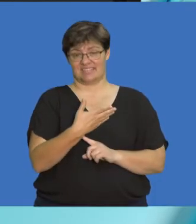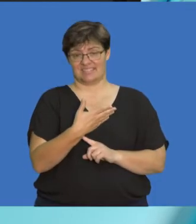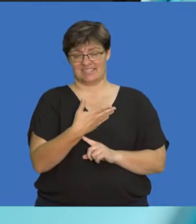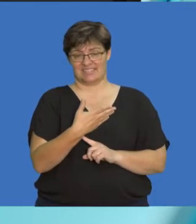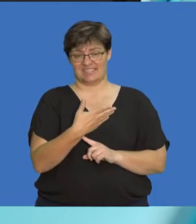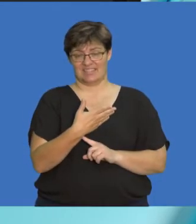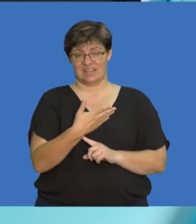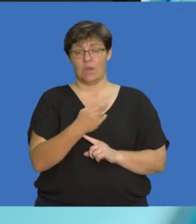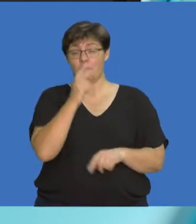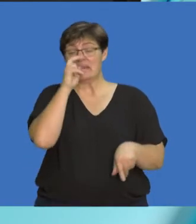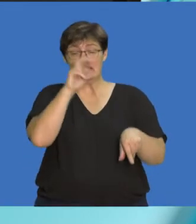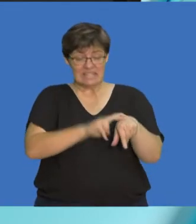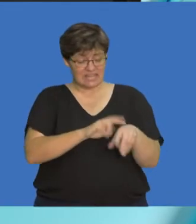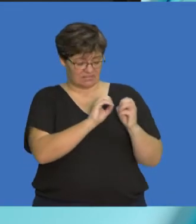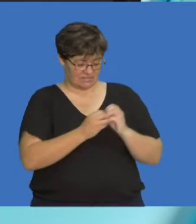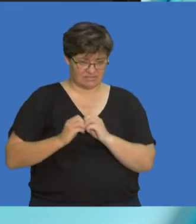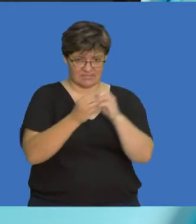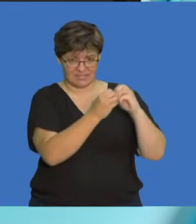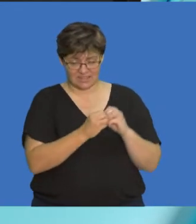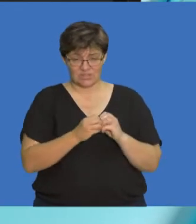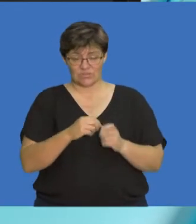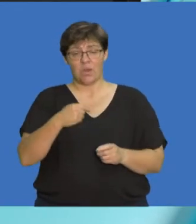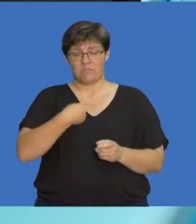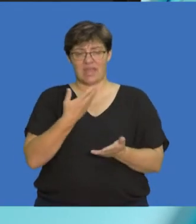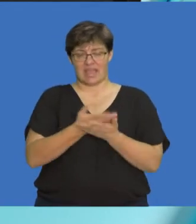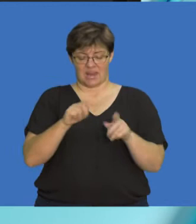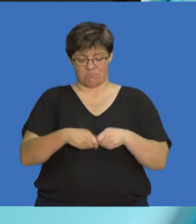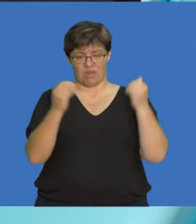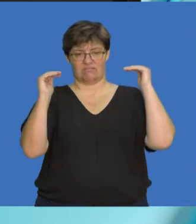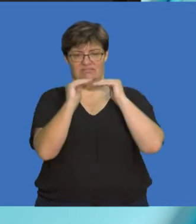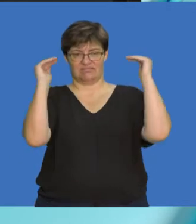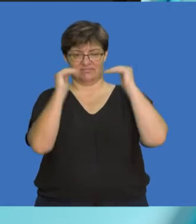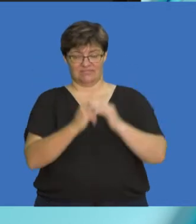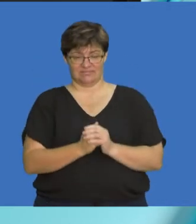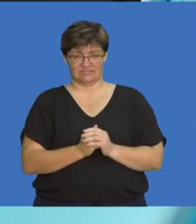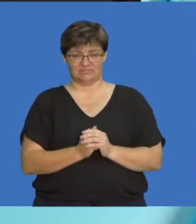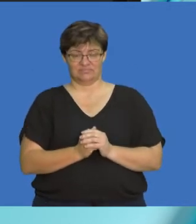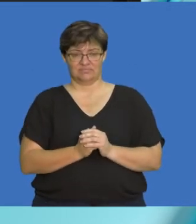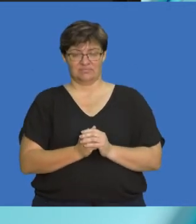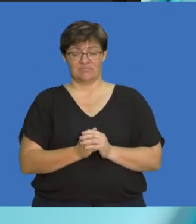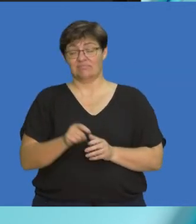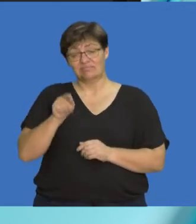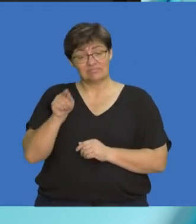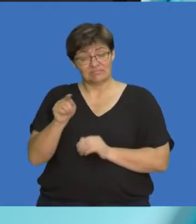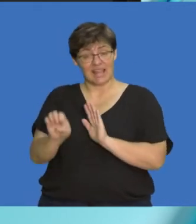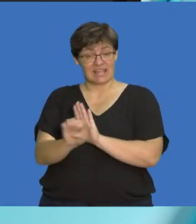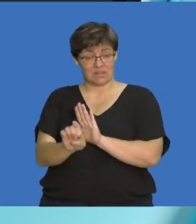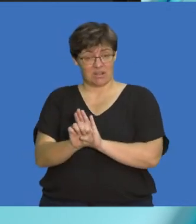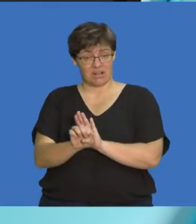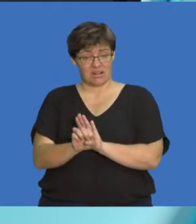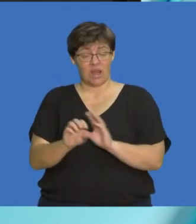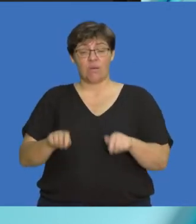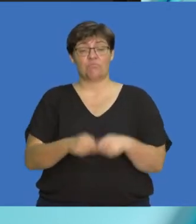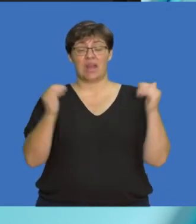need to be produced in order to break even, right? And this particular example, our